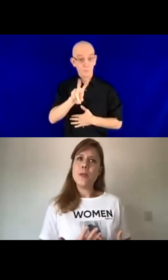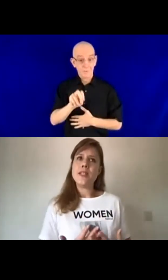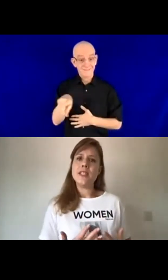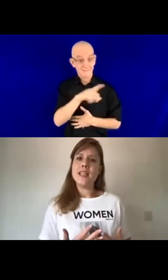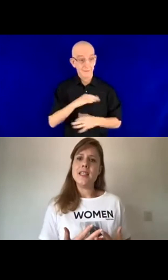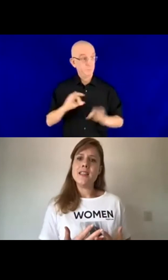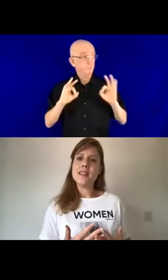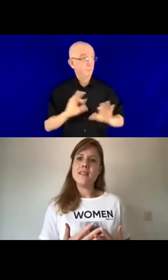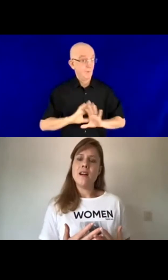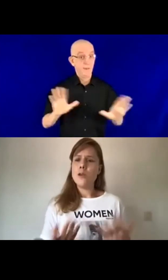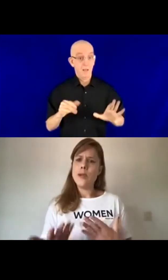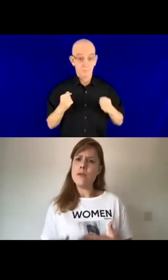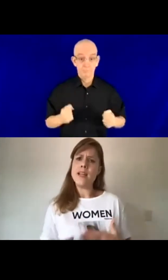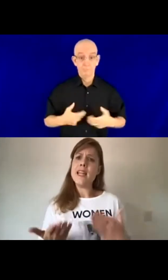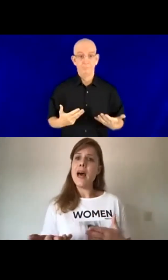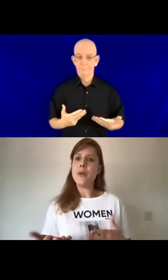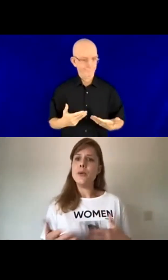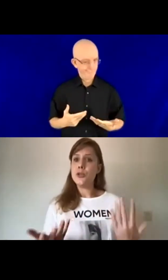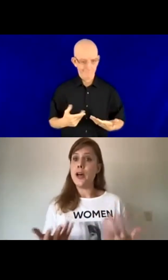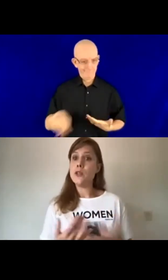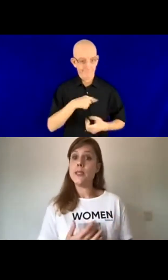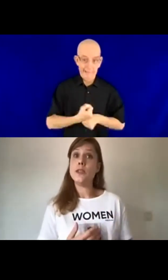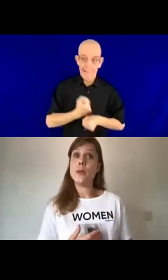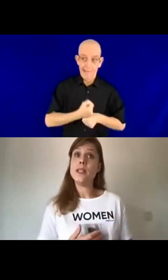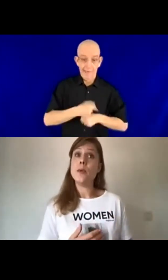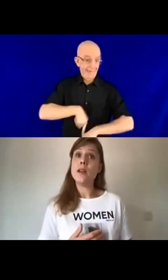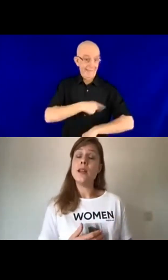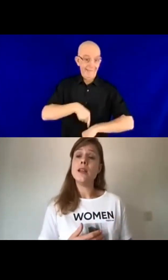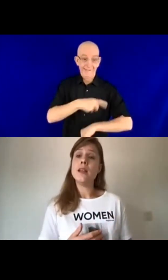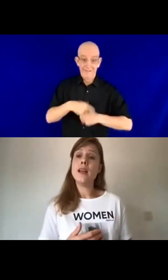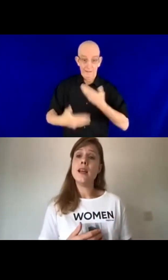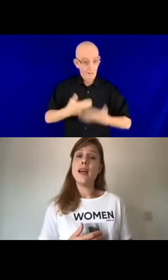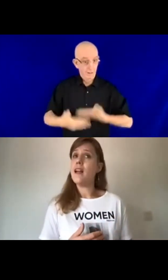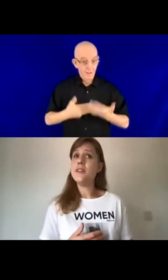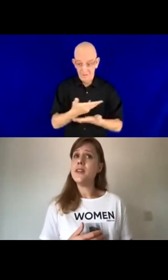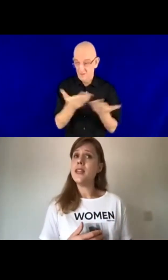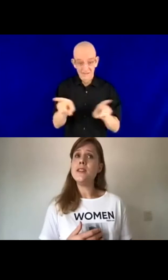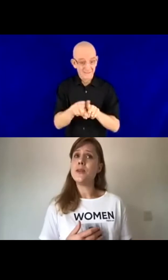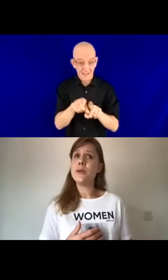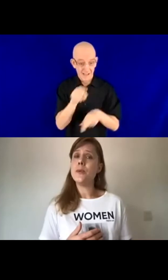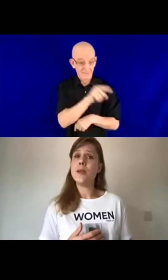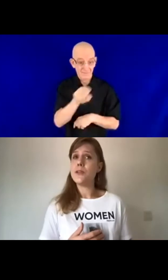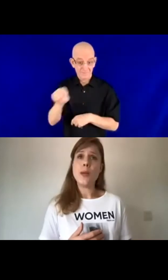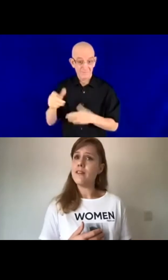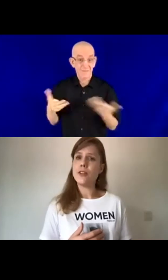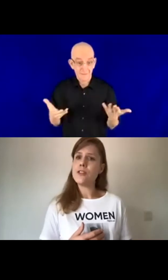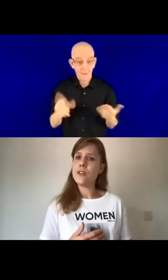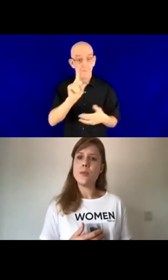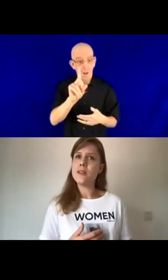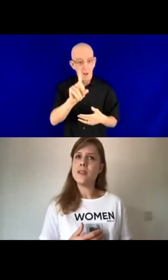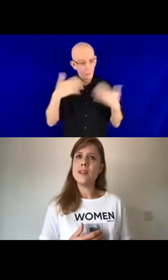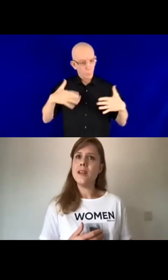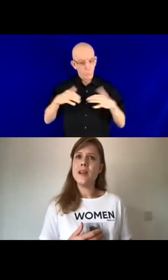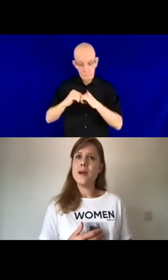important question is, are we ready now, July 2021? And I don't think so, because we have not